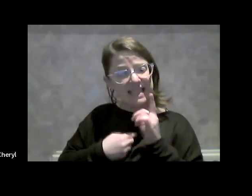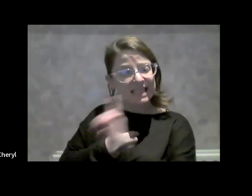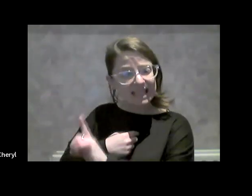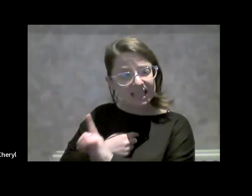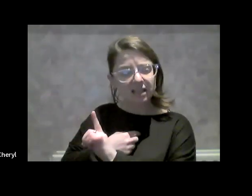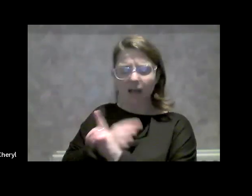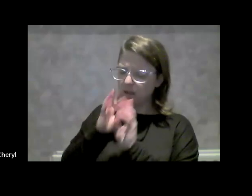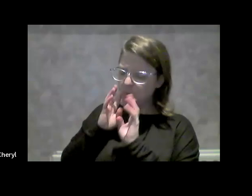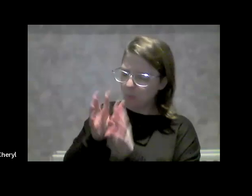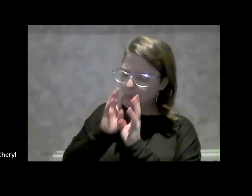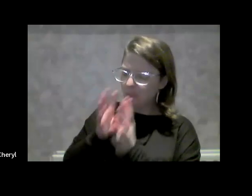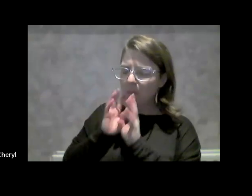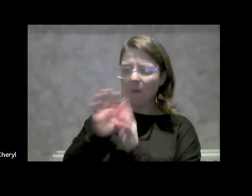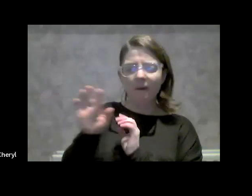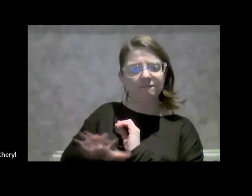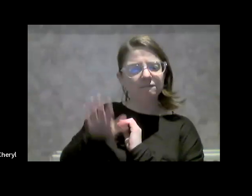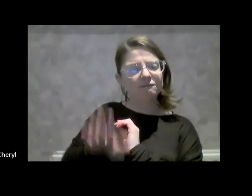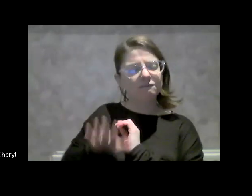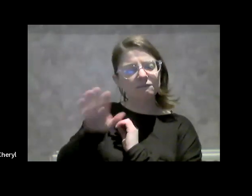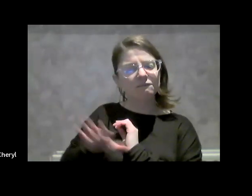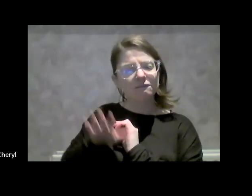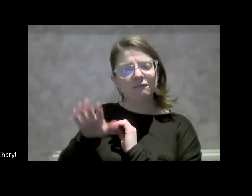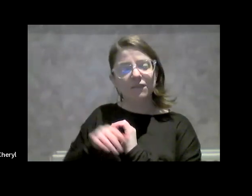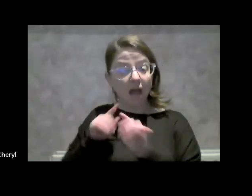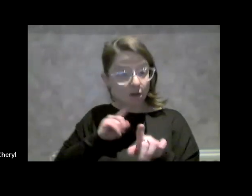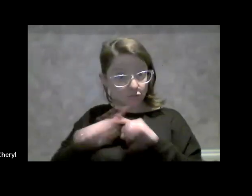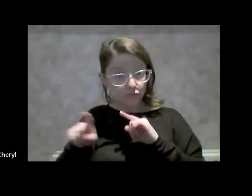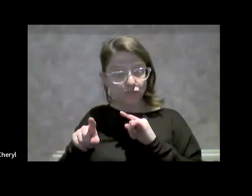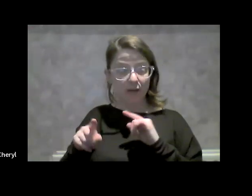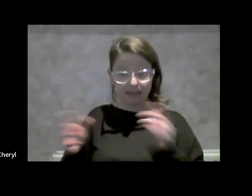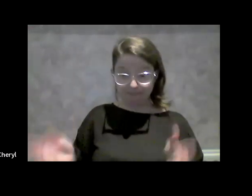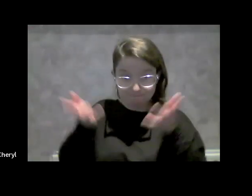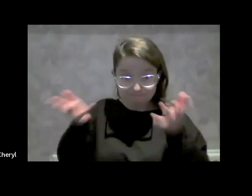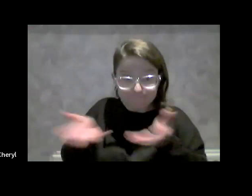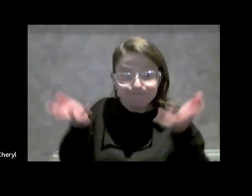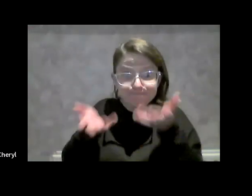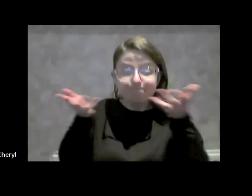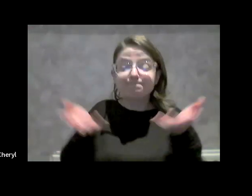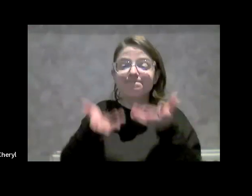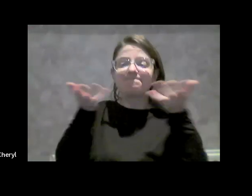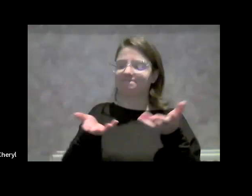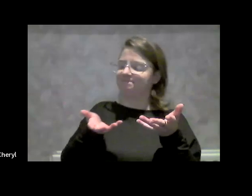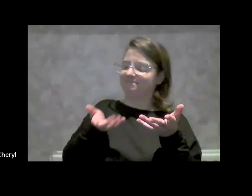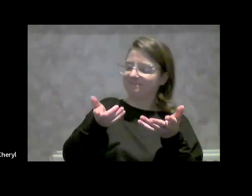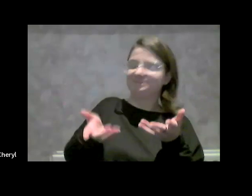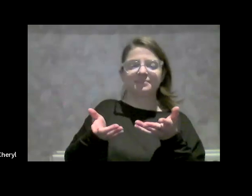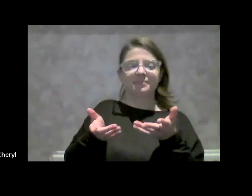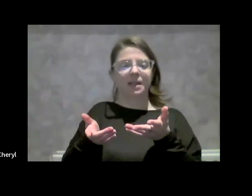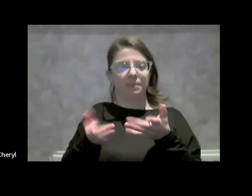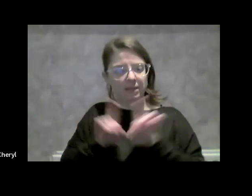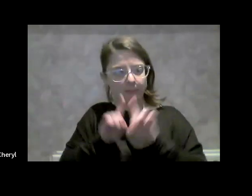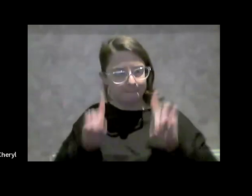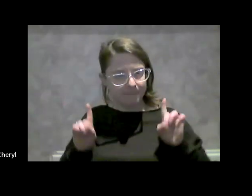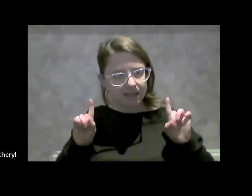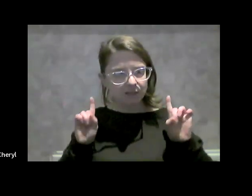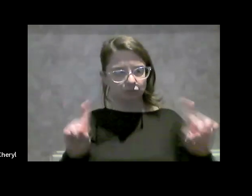wash them away, a salty watercolour. I tried to paint them back to life, but there was a binary brewing,